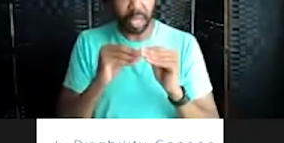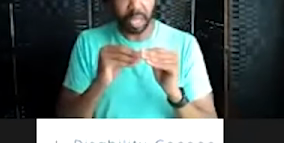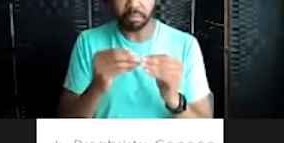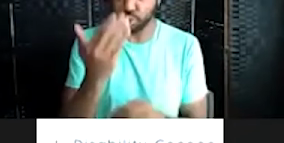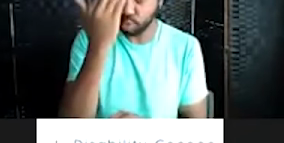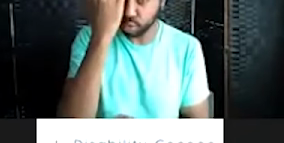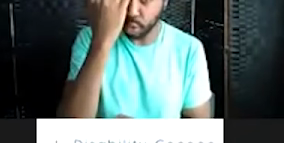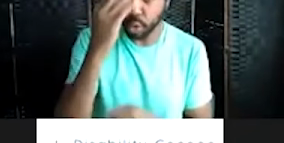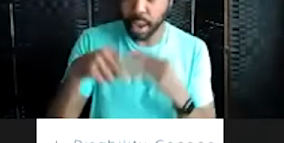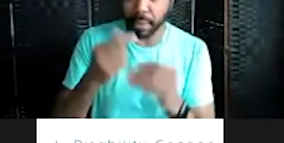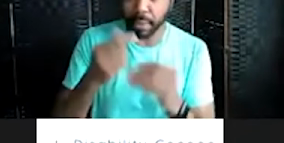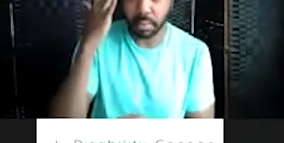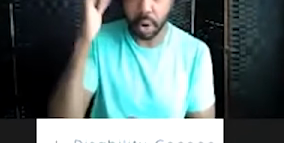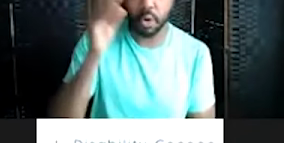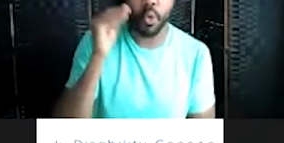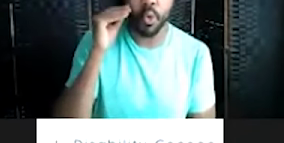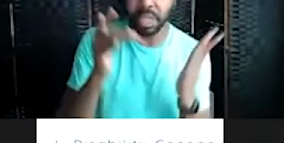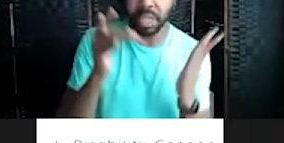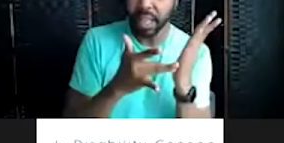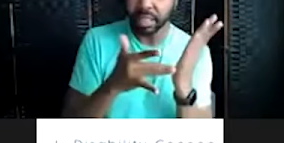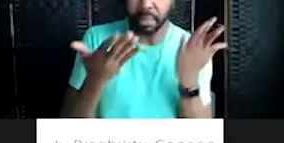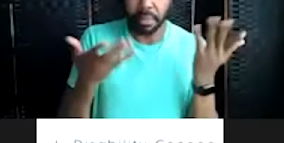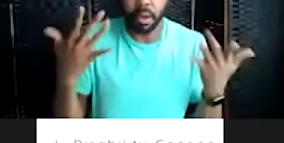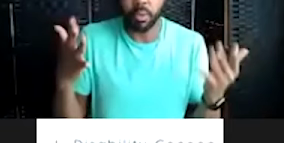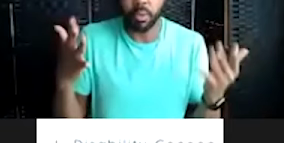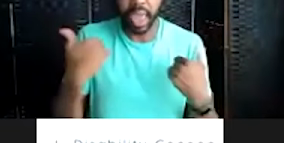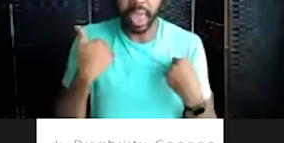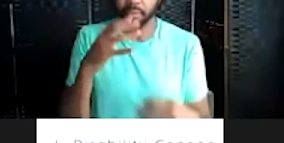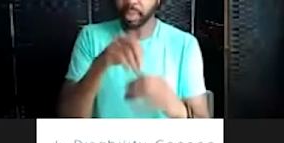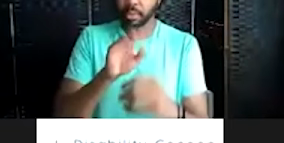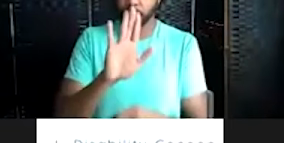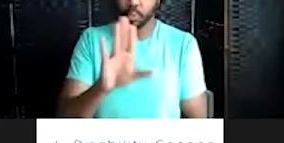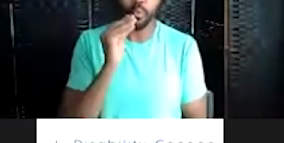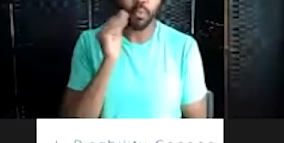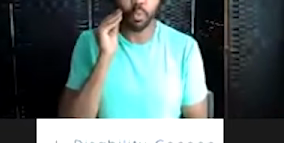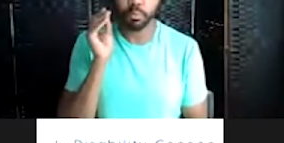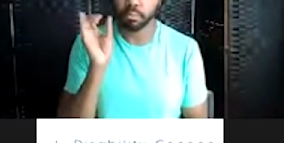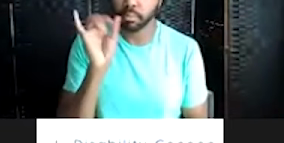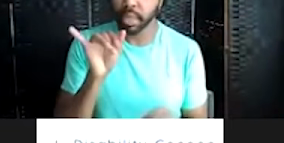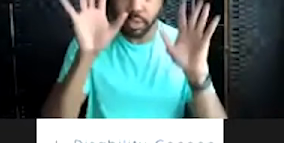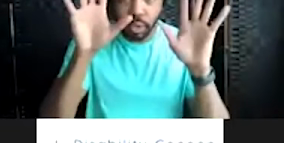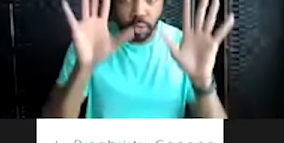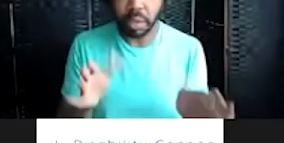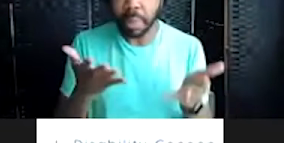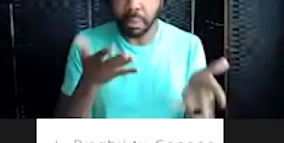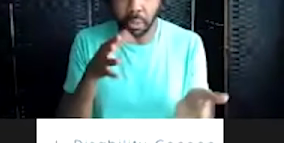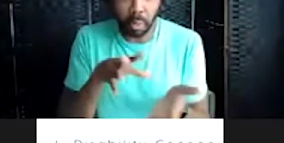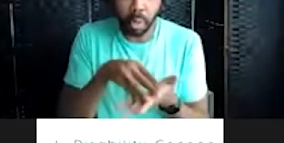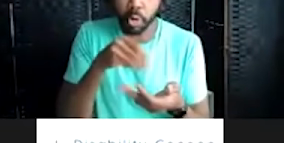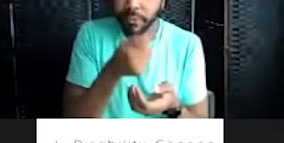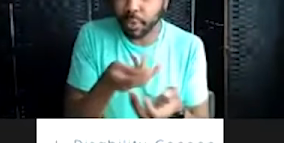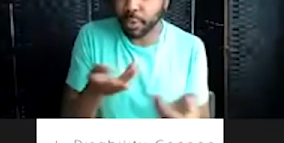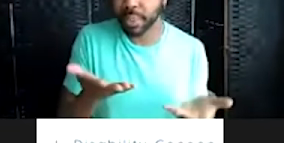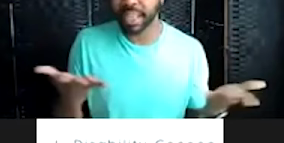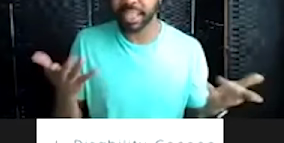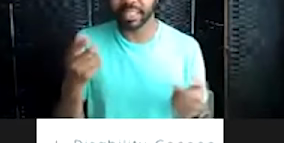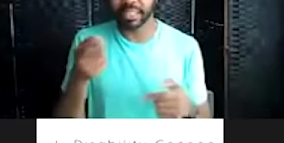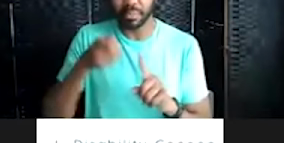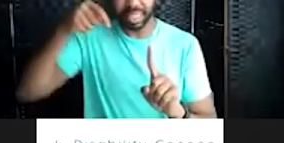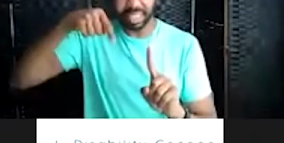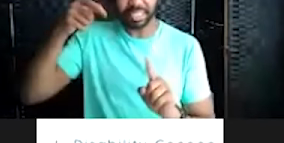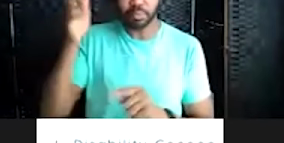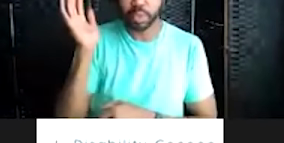some of these technologies in your own home. That's great. Hopefully you can pick up a few things from our presentation today and learn about some things you didn't